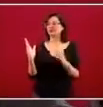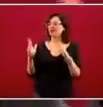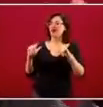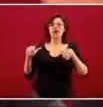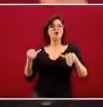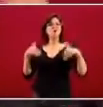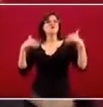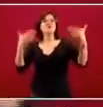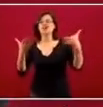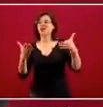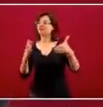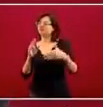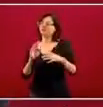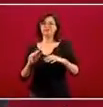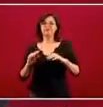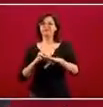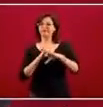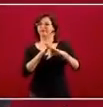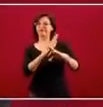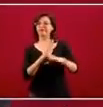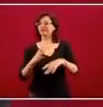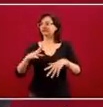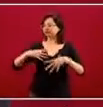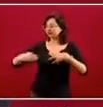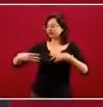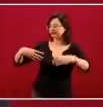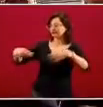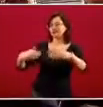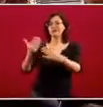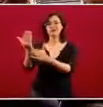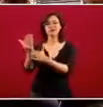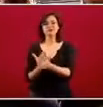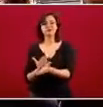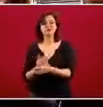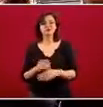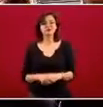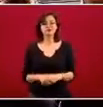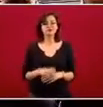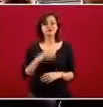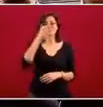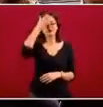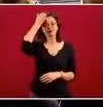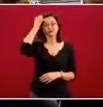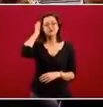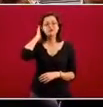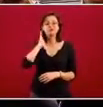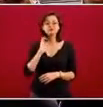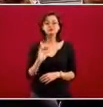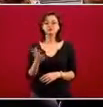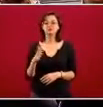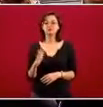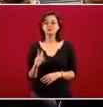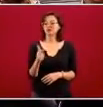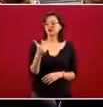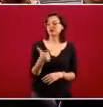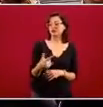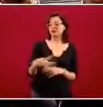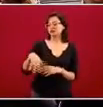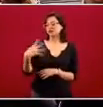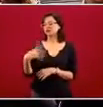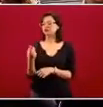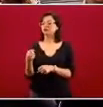the society, by the Mexican people who will have stayed home and they will have reduced the amount of